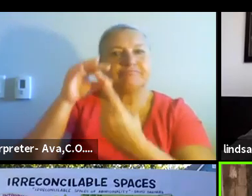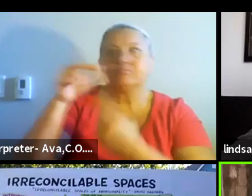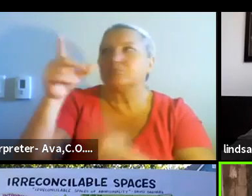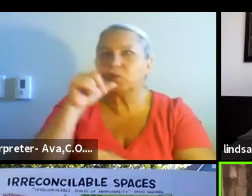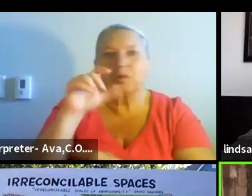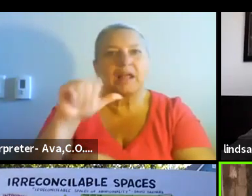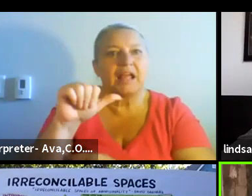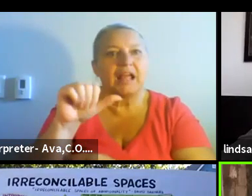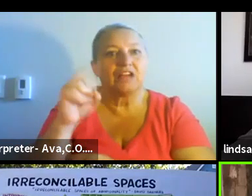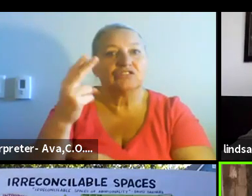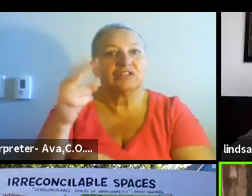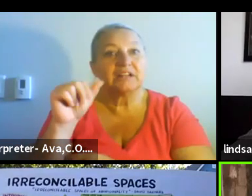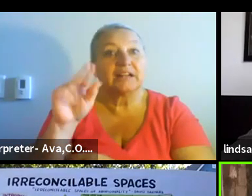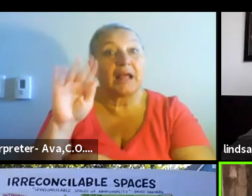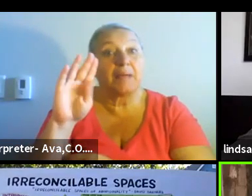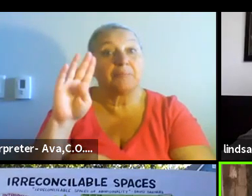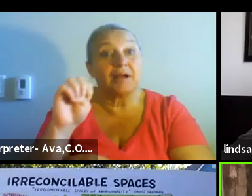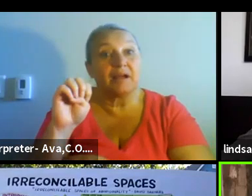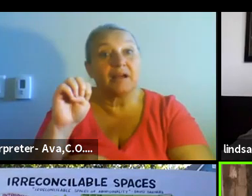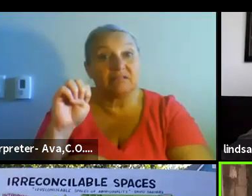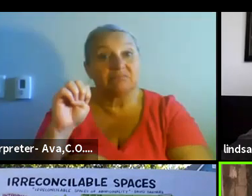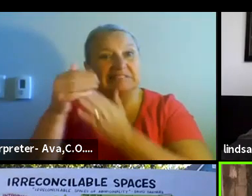company outside the building.